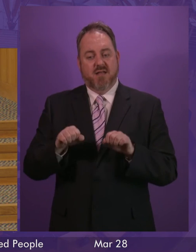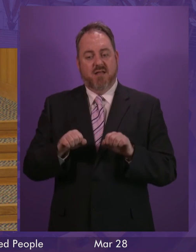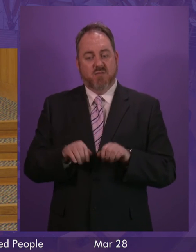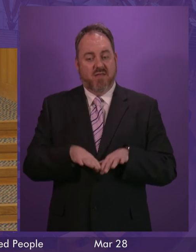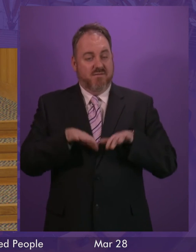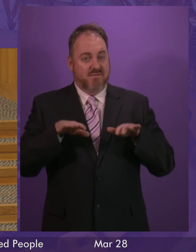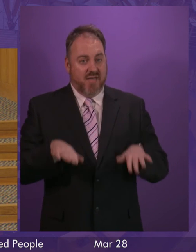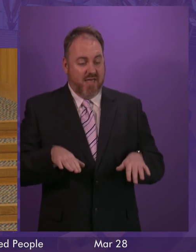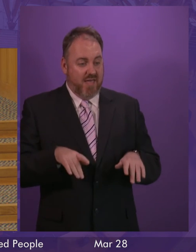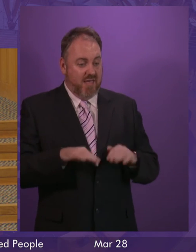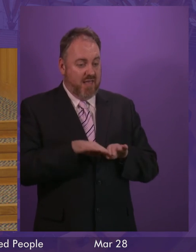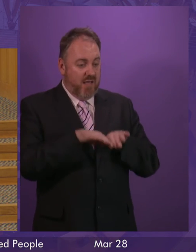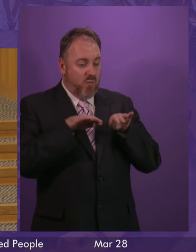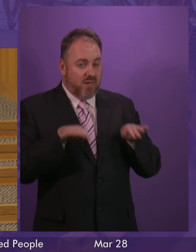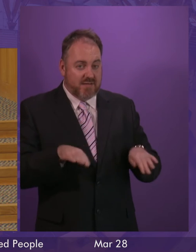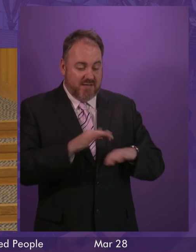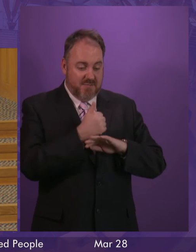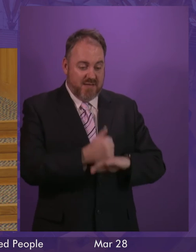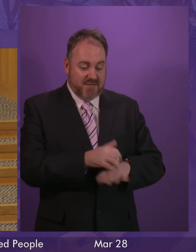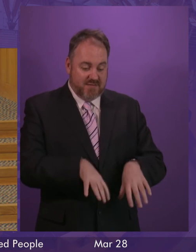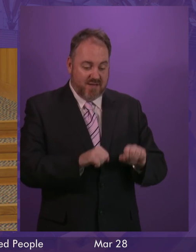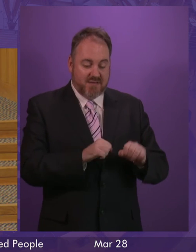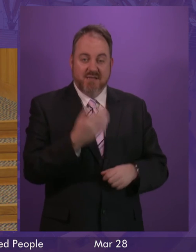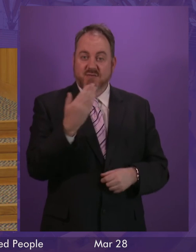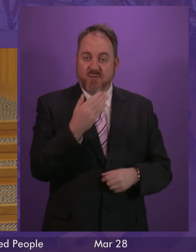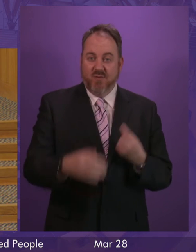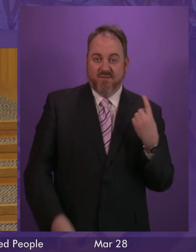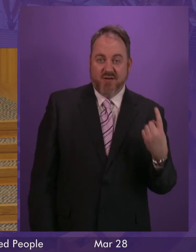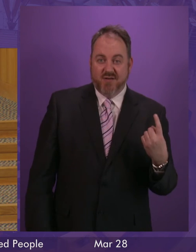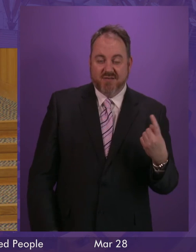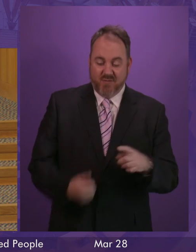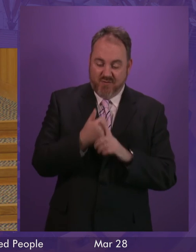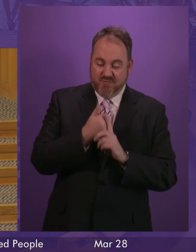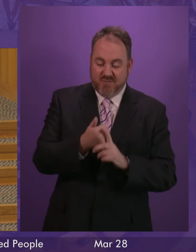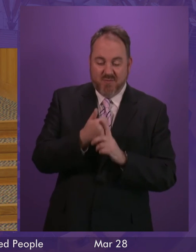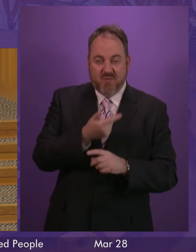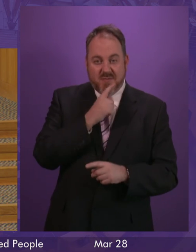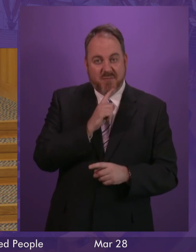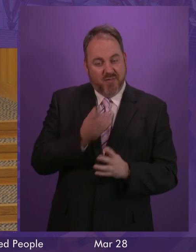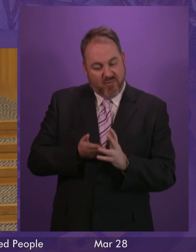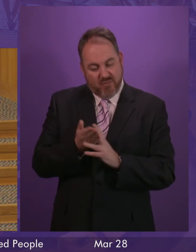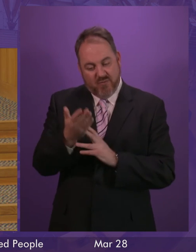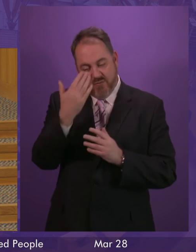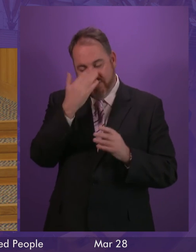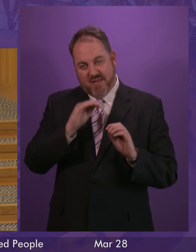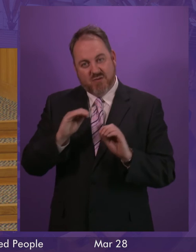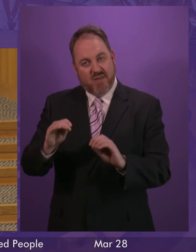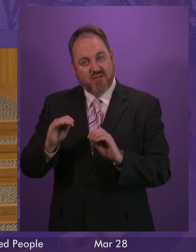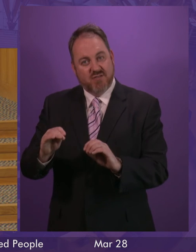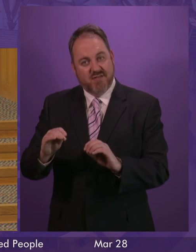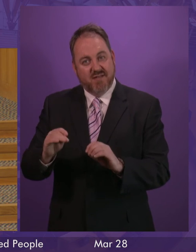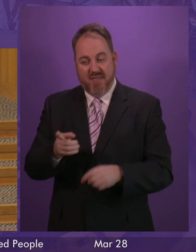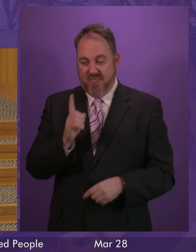in schools where every pupil is supported to achieve and thrive in a truly inclusive environment. That